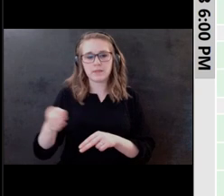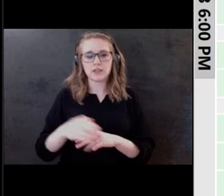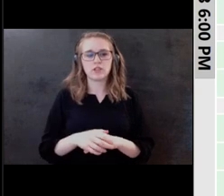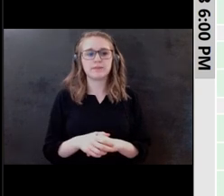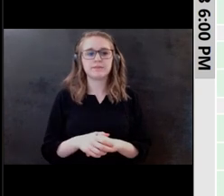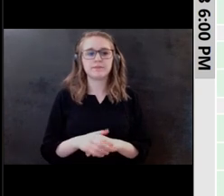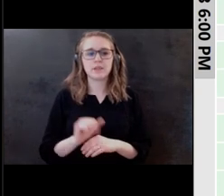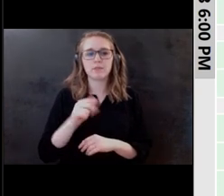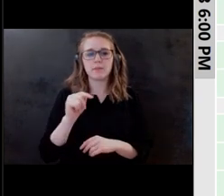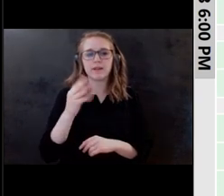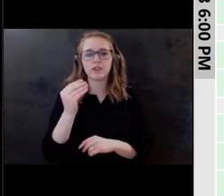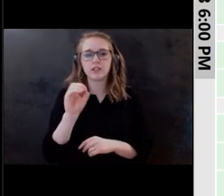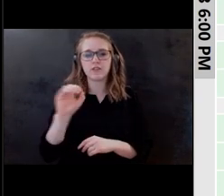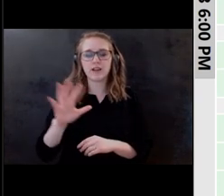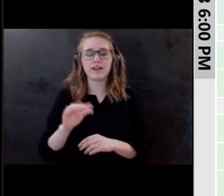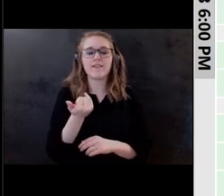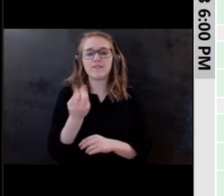particular order.